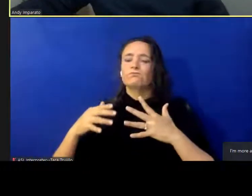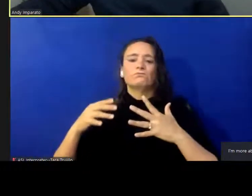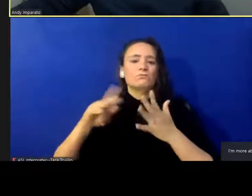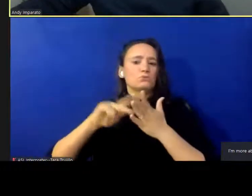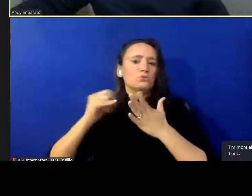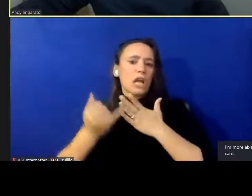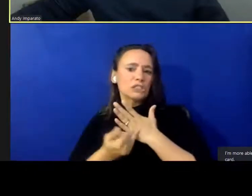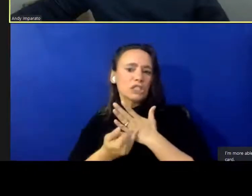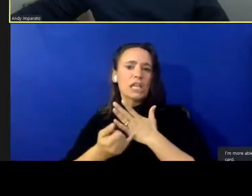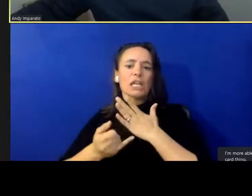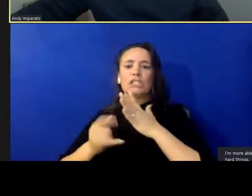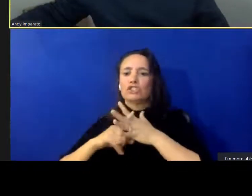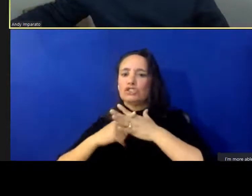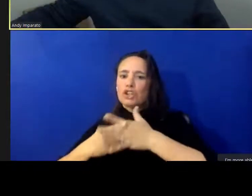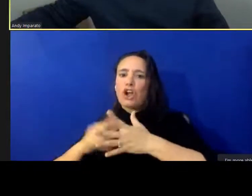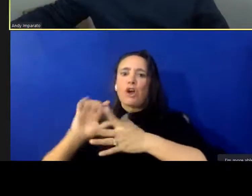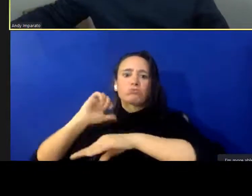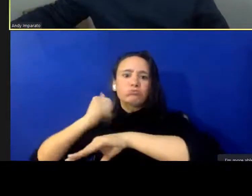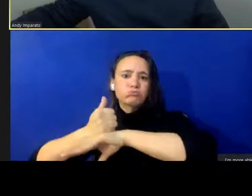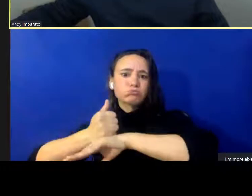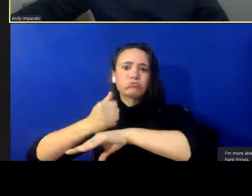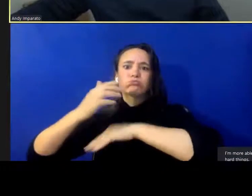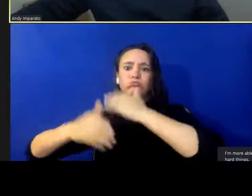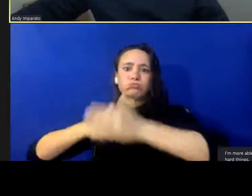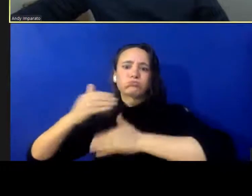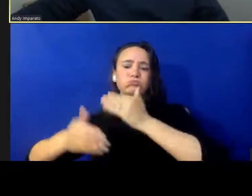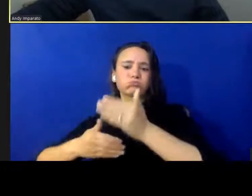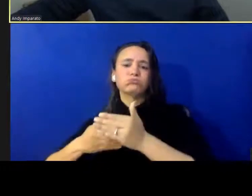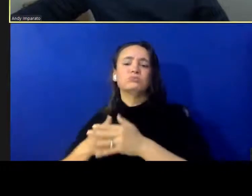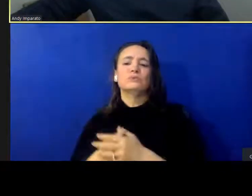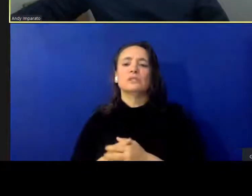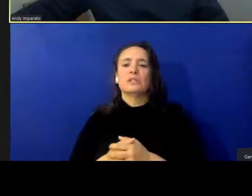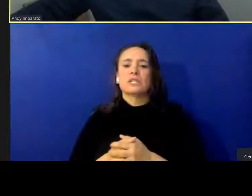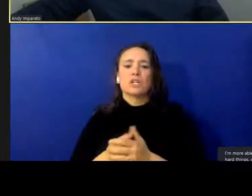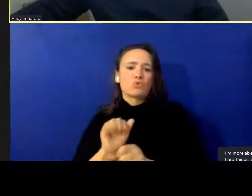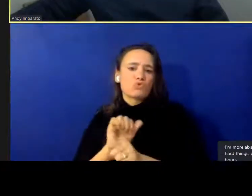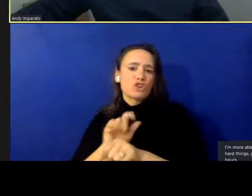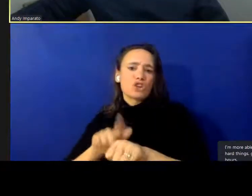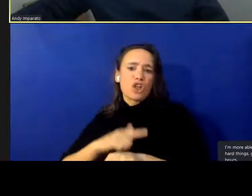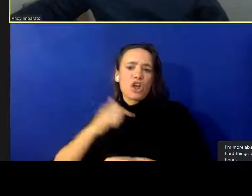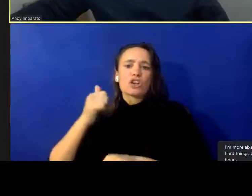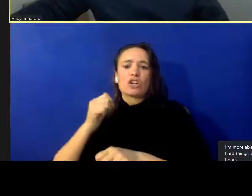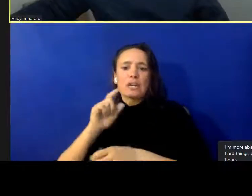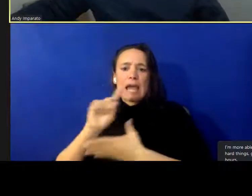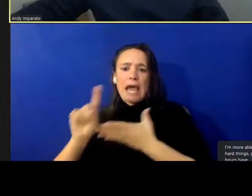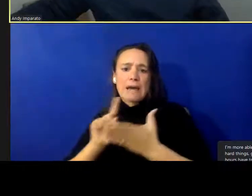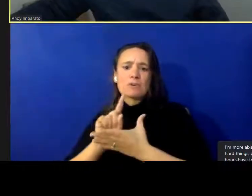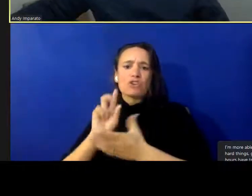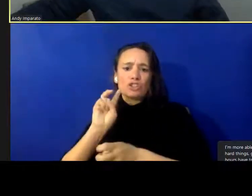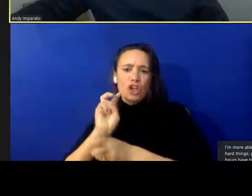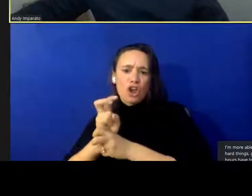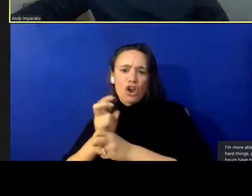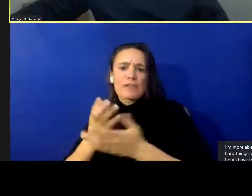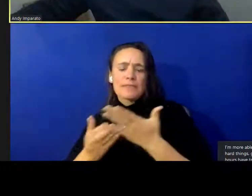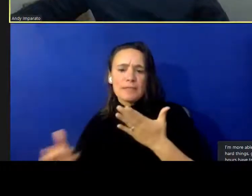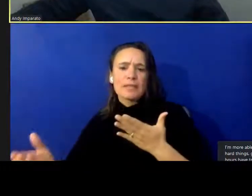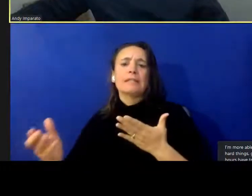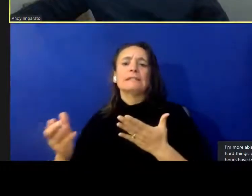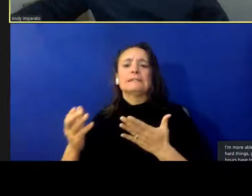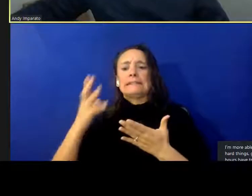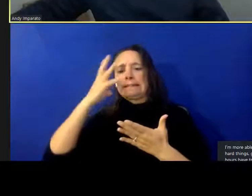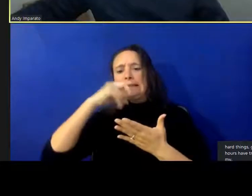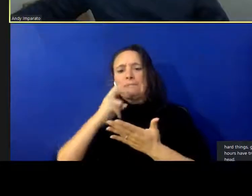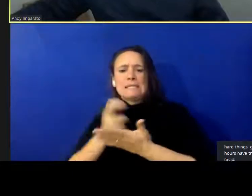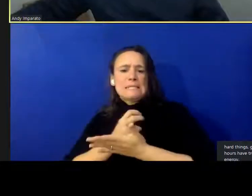do big, hard things, uh, generally kind of work longer hours, have trouble sleeping. And then